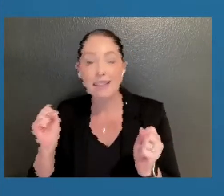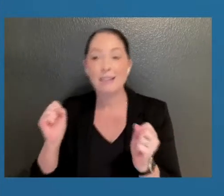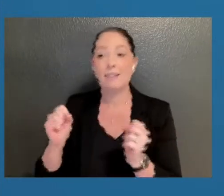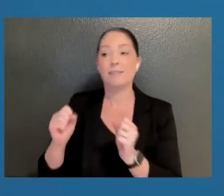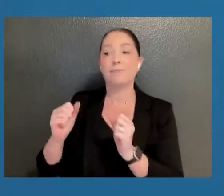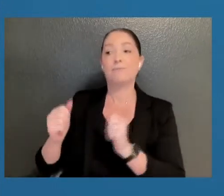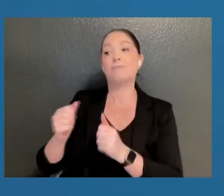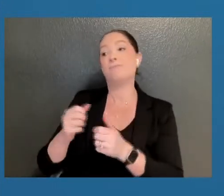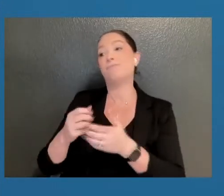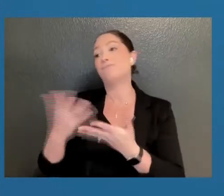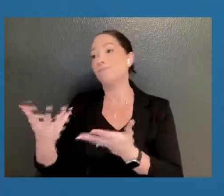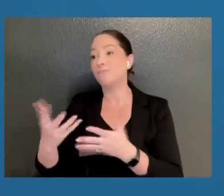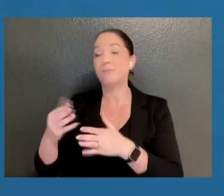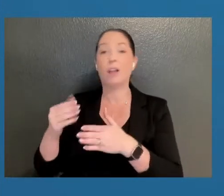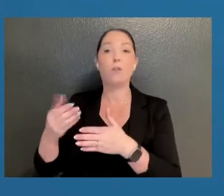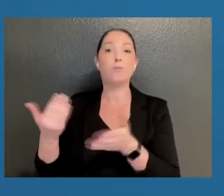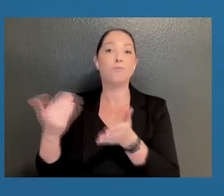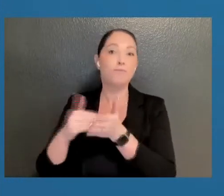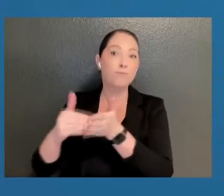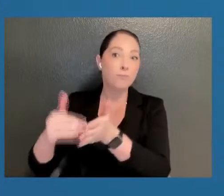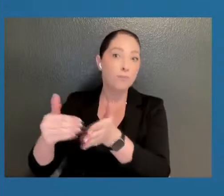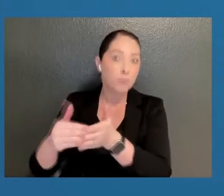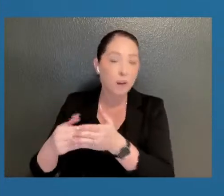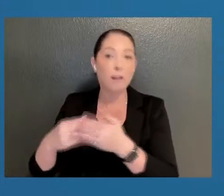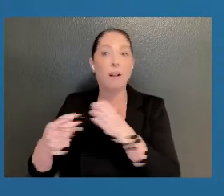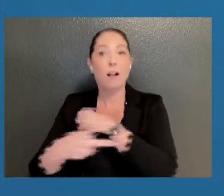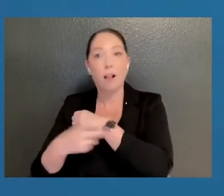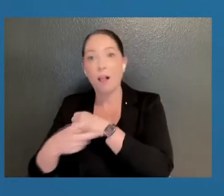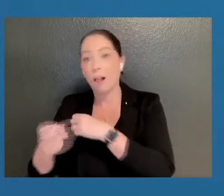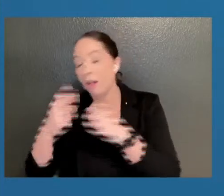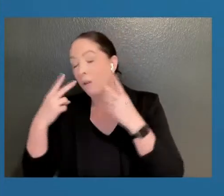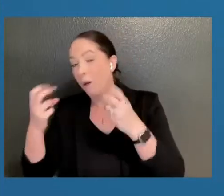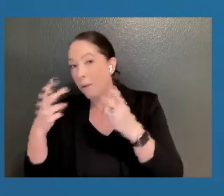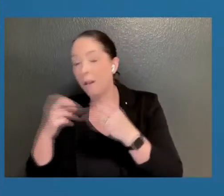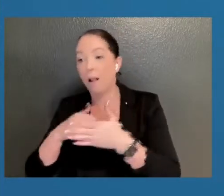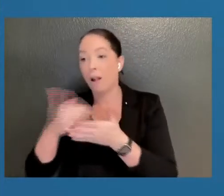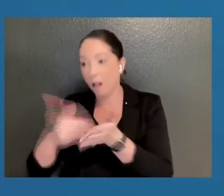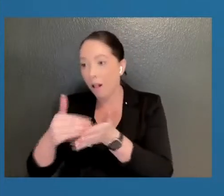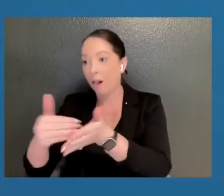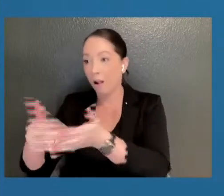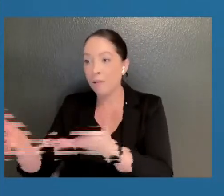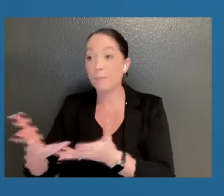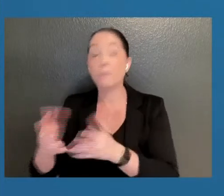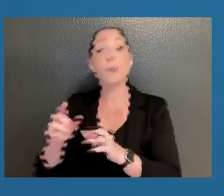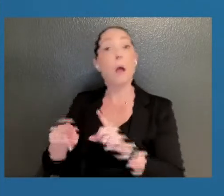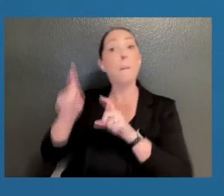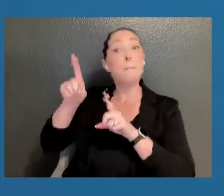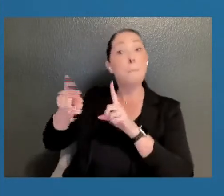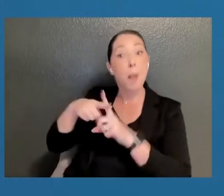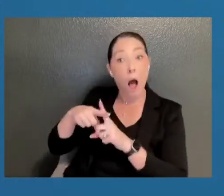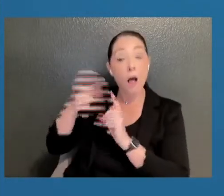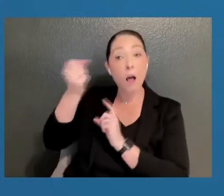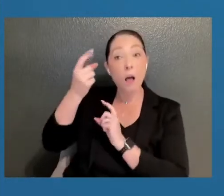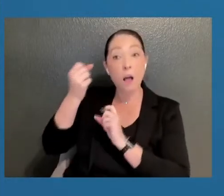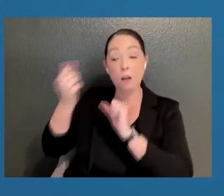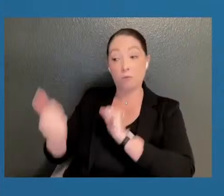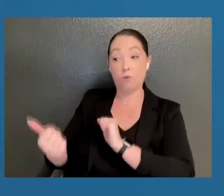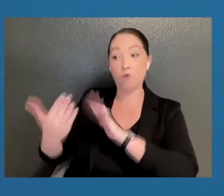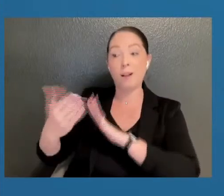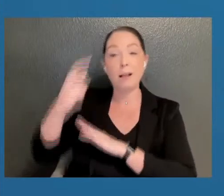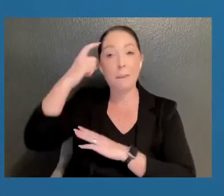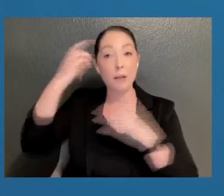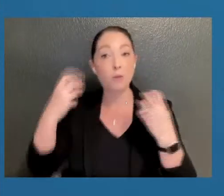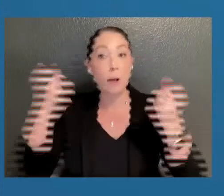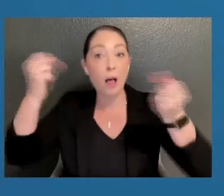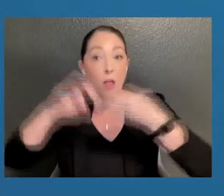more quickly services and programs to those who recidivate because of mental health problems, because of drug addiction, because of poverty, because of